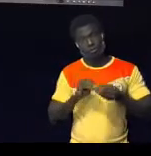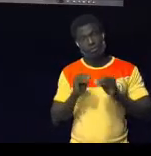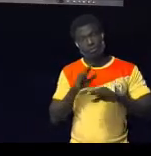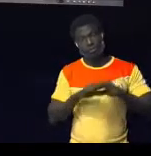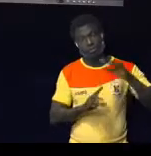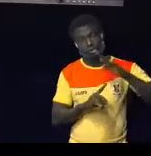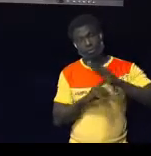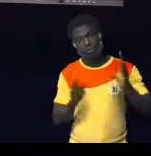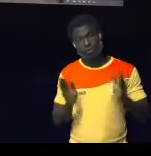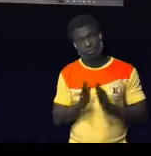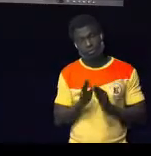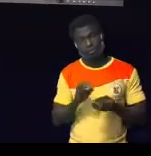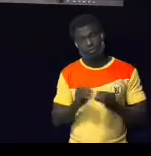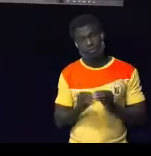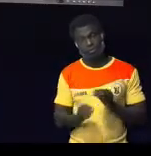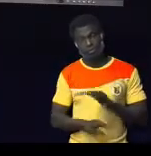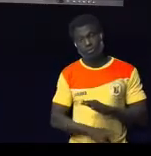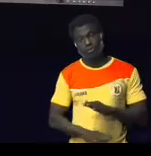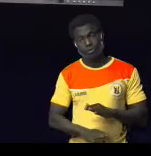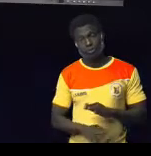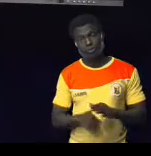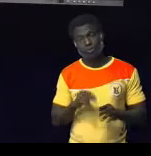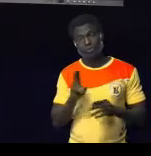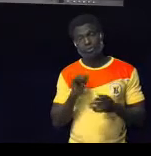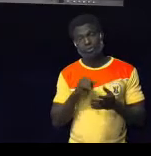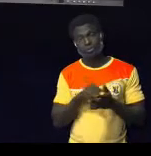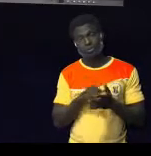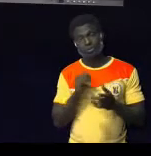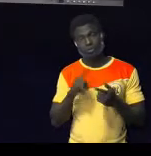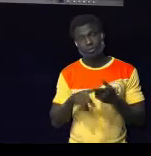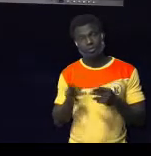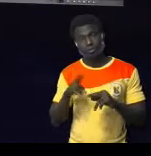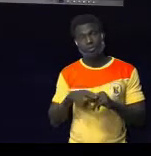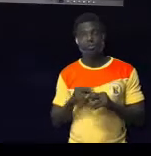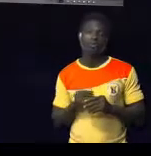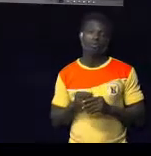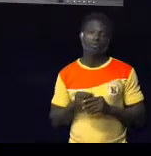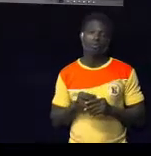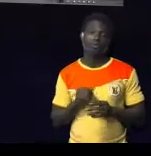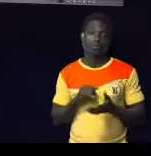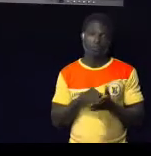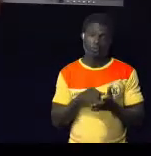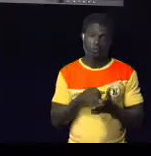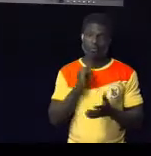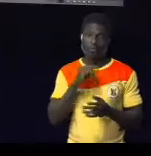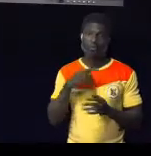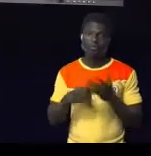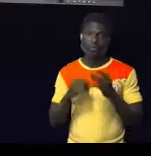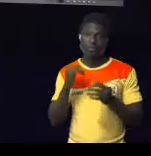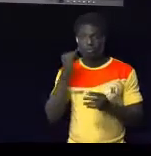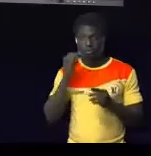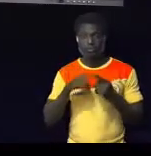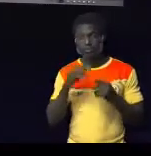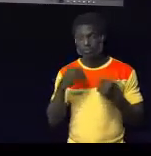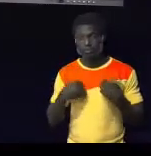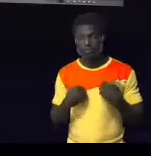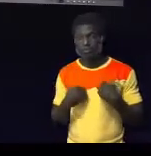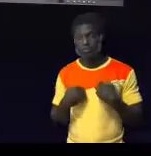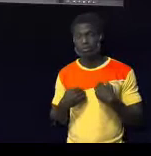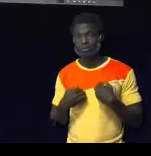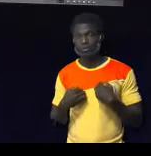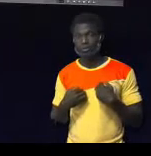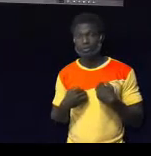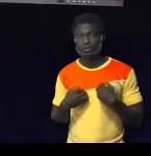bigger number on top and the smaller number below, and you use it to increase whatever you want to increase. So this is what you're supposed to